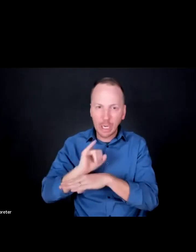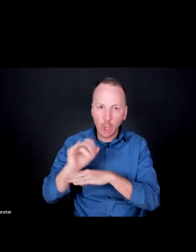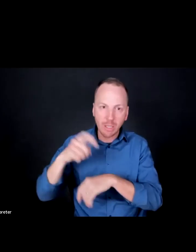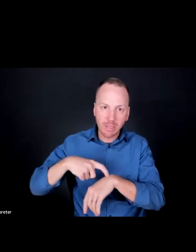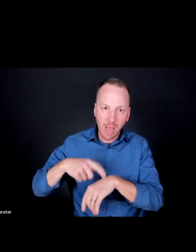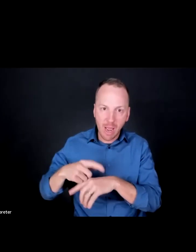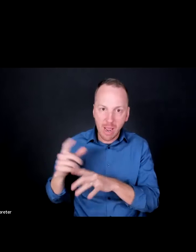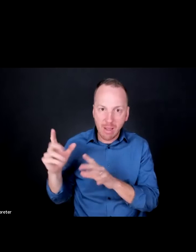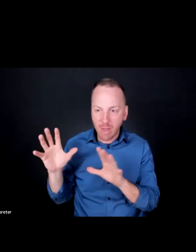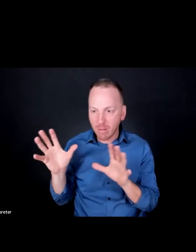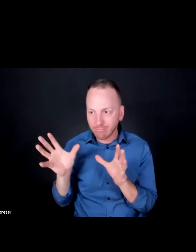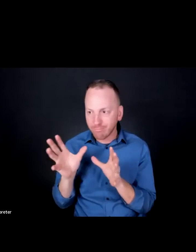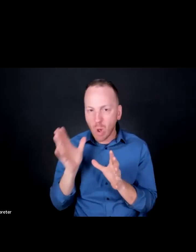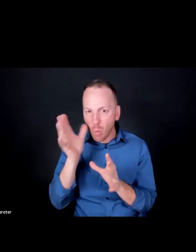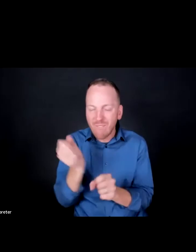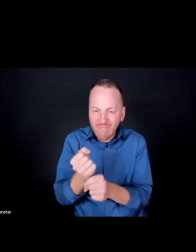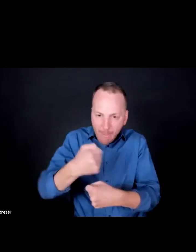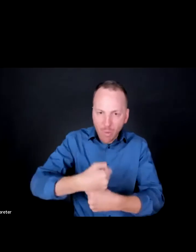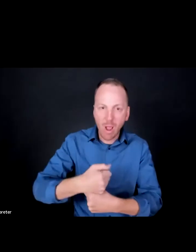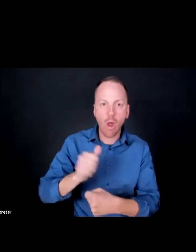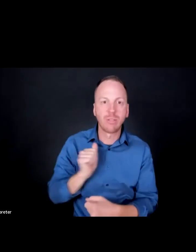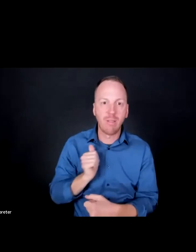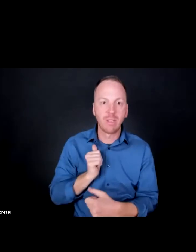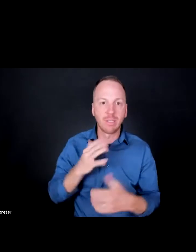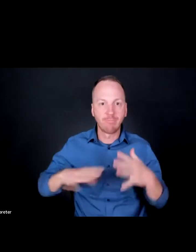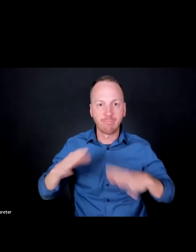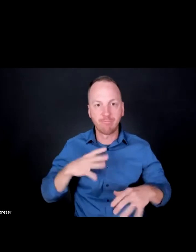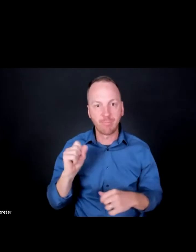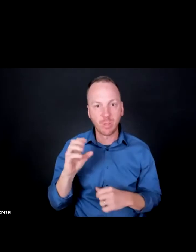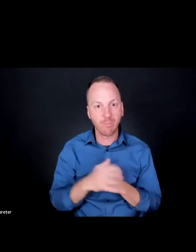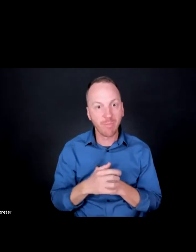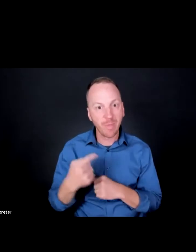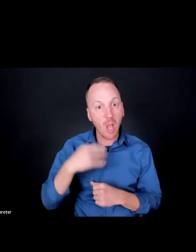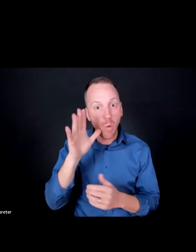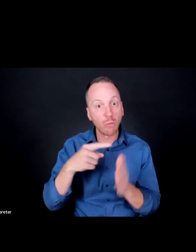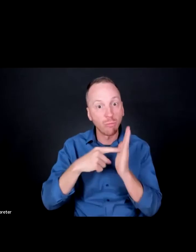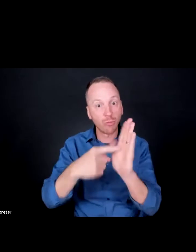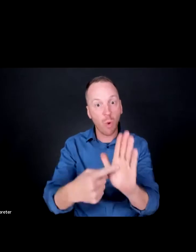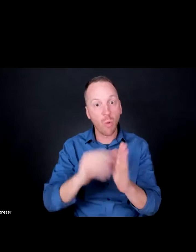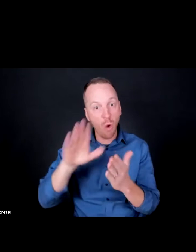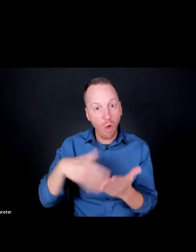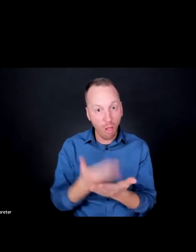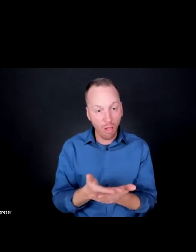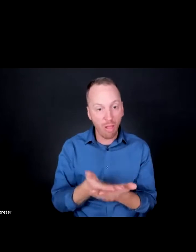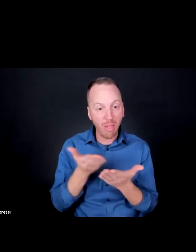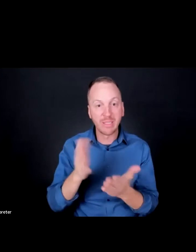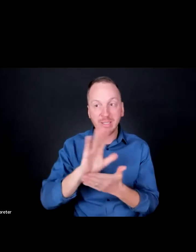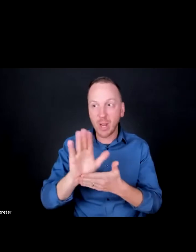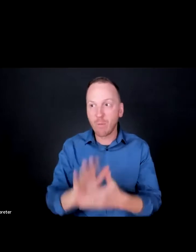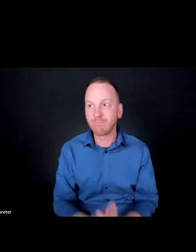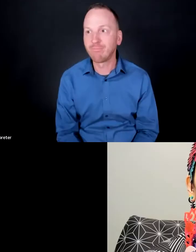time would fabricate it ourselves. So I will show you all this video.